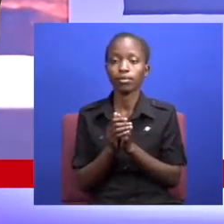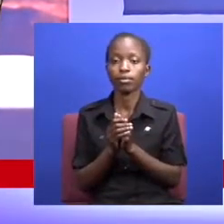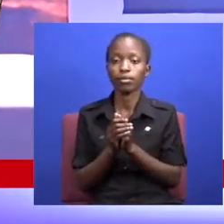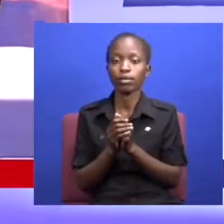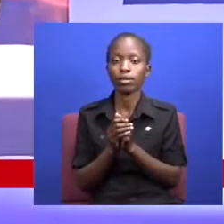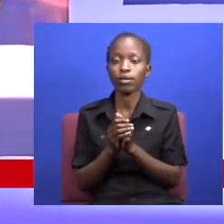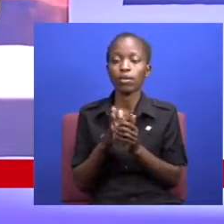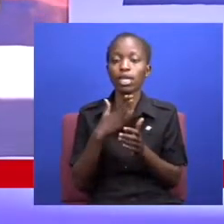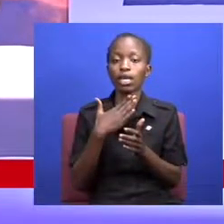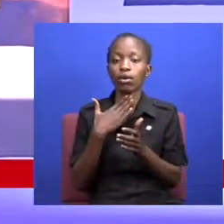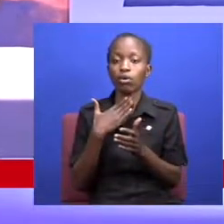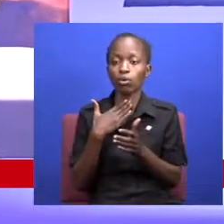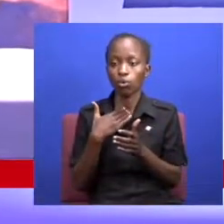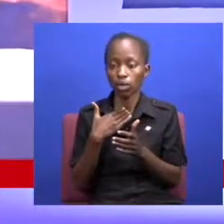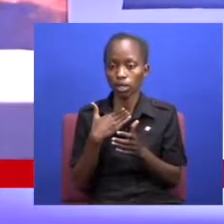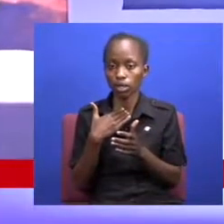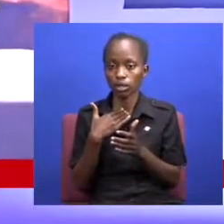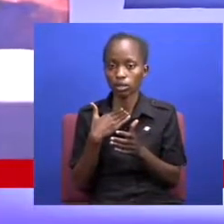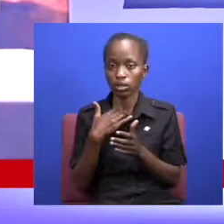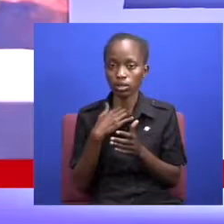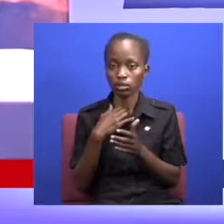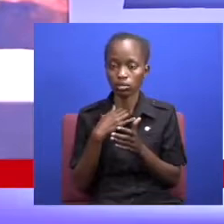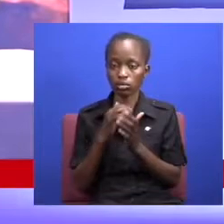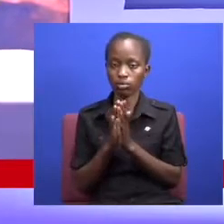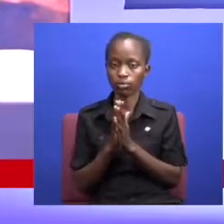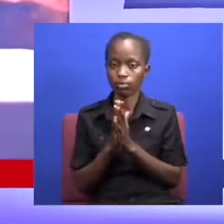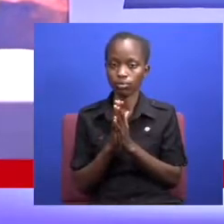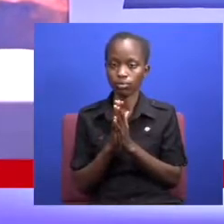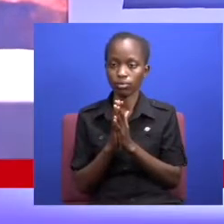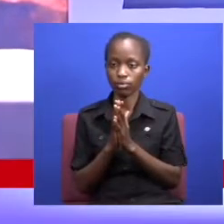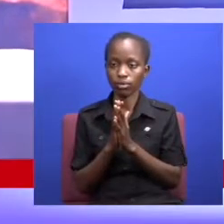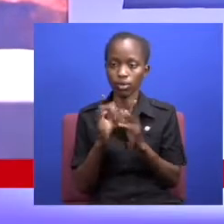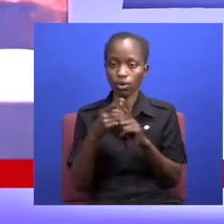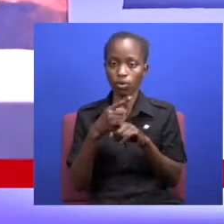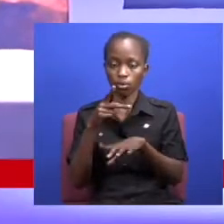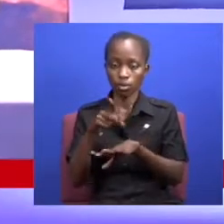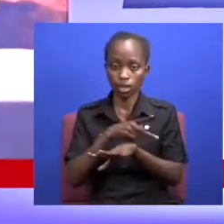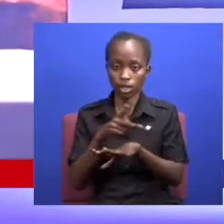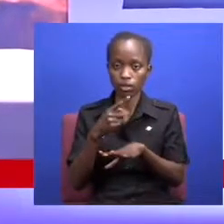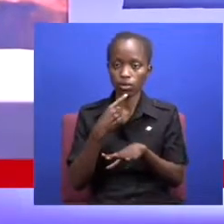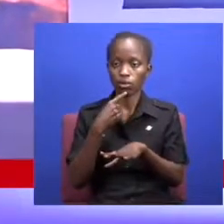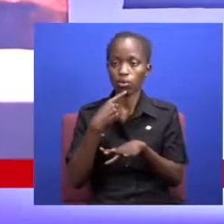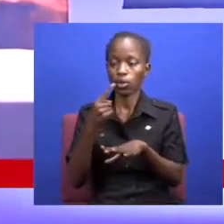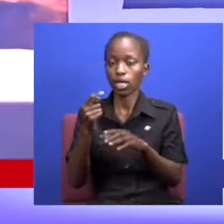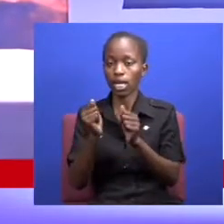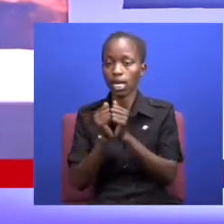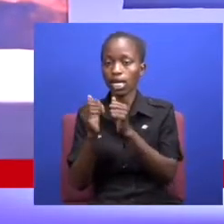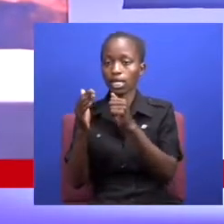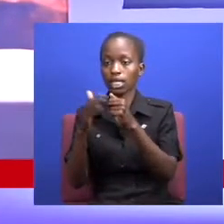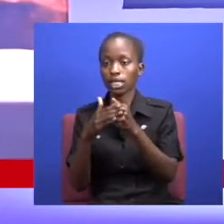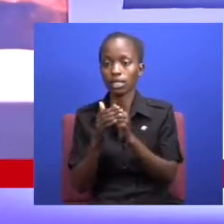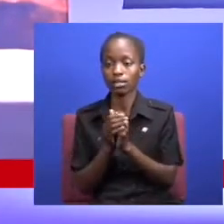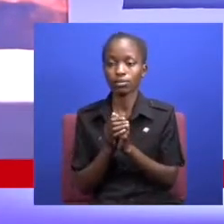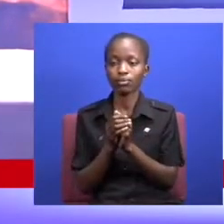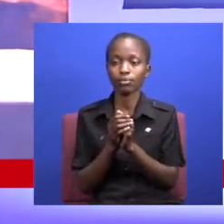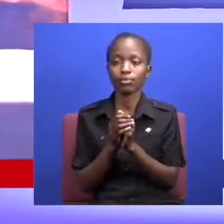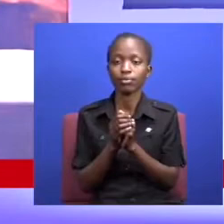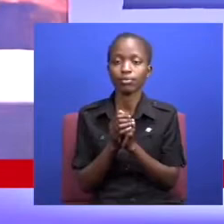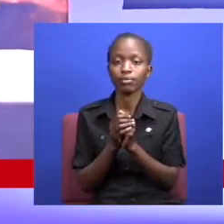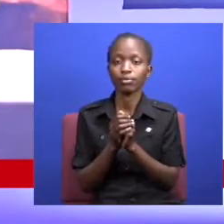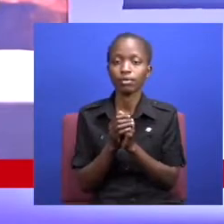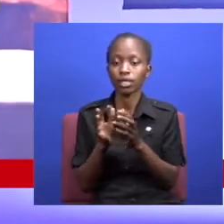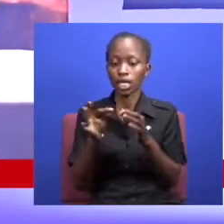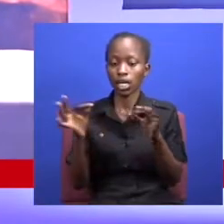share together a benediction. I just want to take it from a verse in Scripture, and this is from Psalm 119, the longest